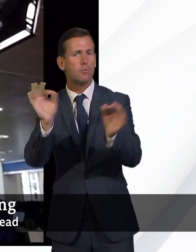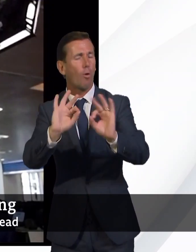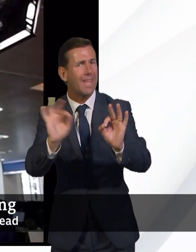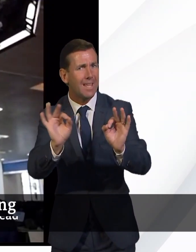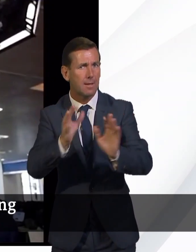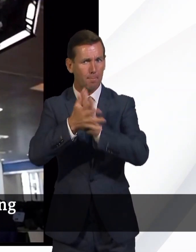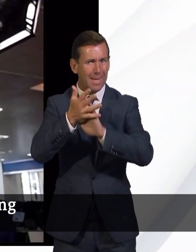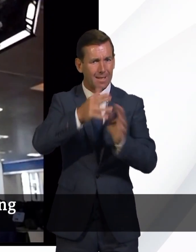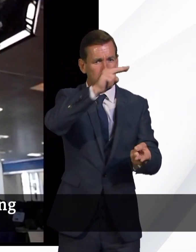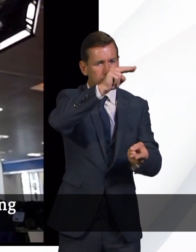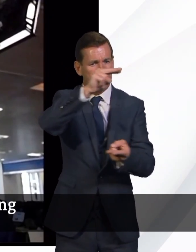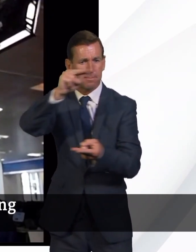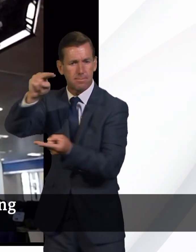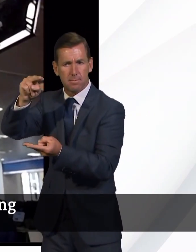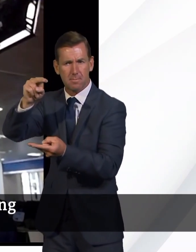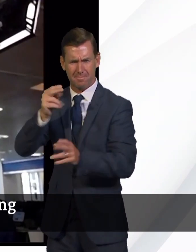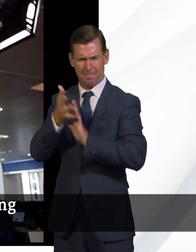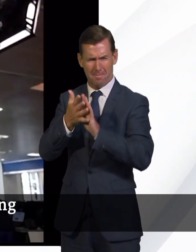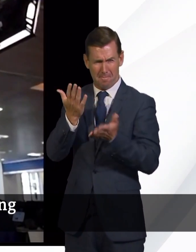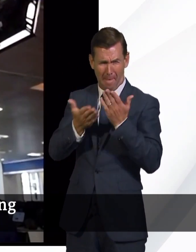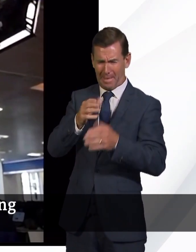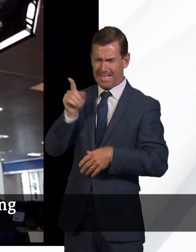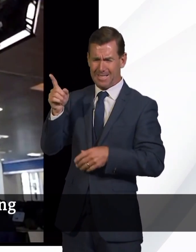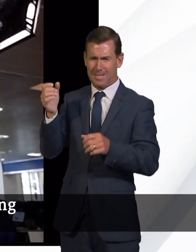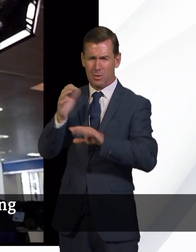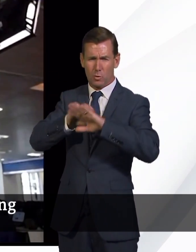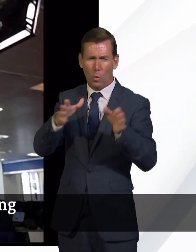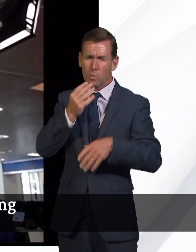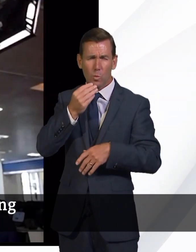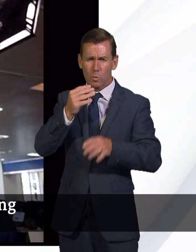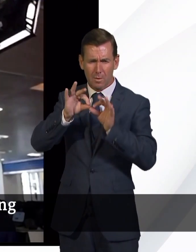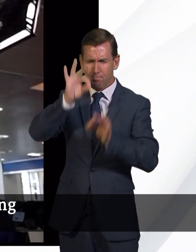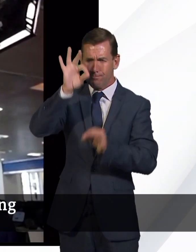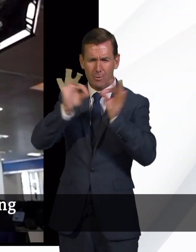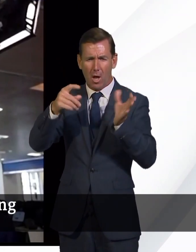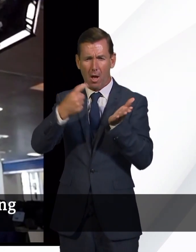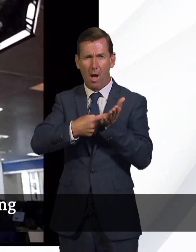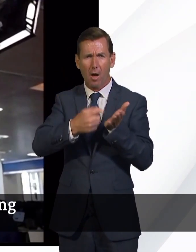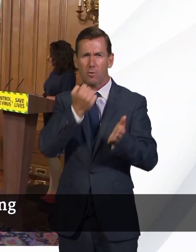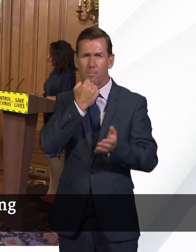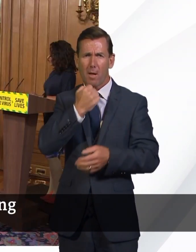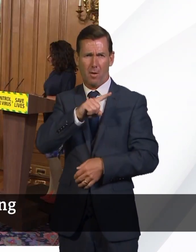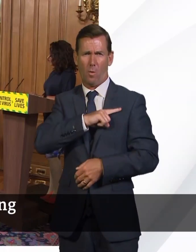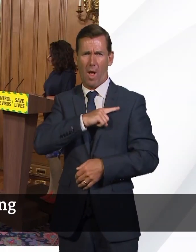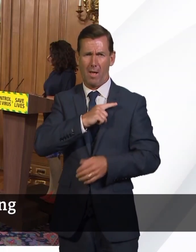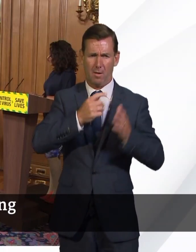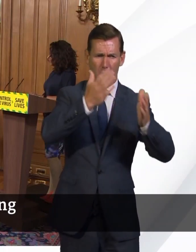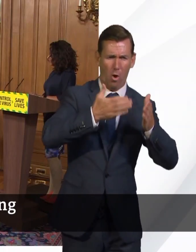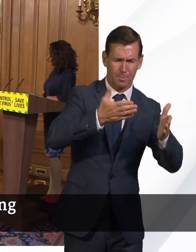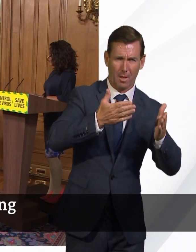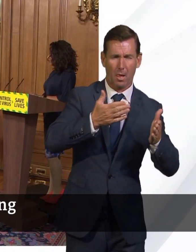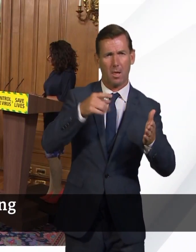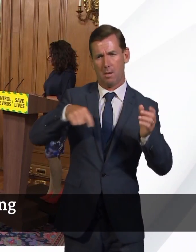making decisions for the whole country because it's skewed by hospitals and care homes and the tragic situations there? Should